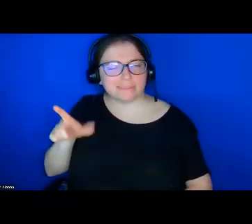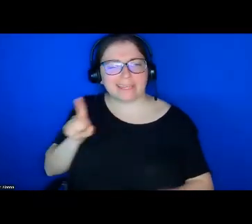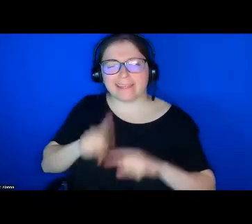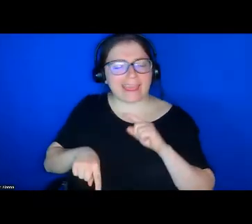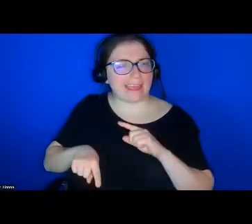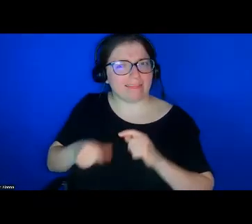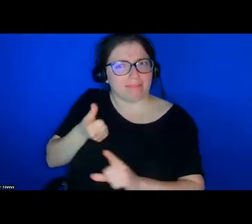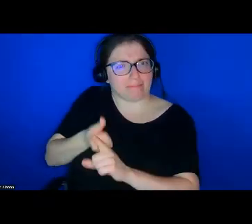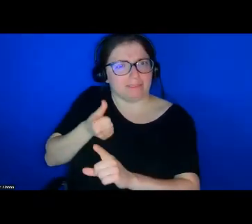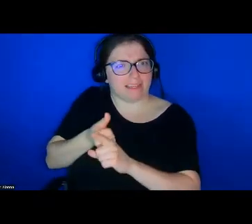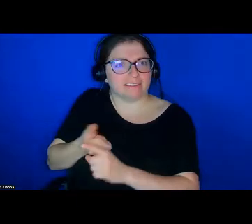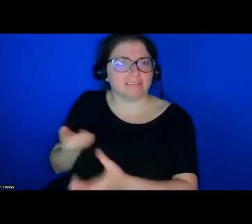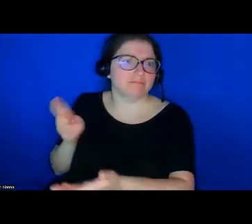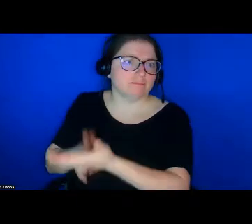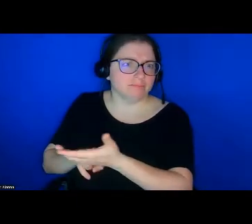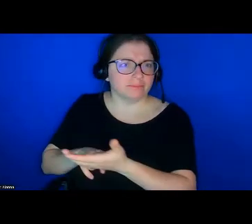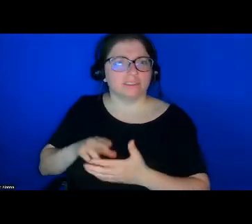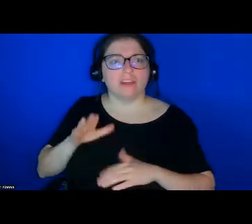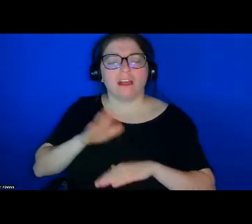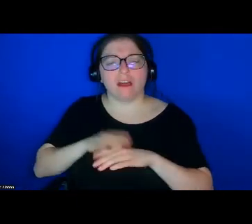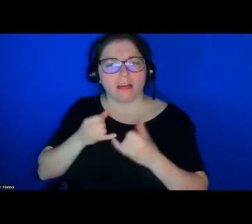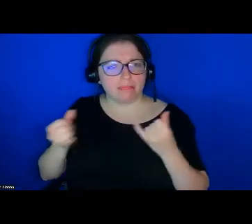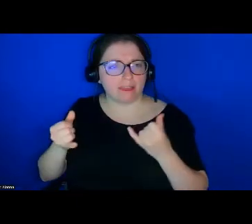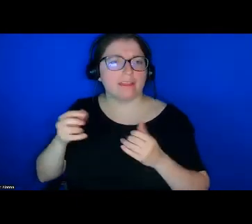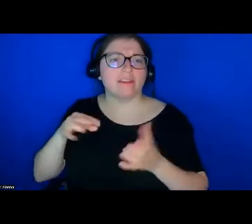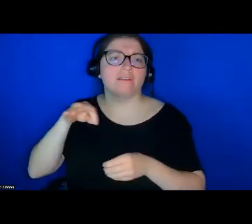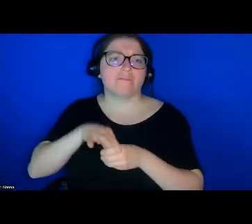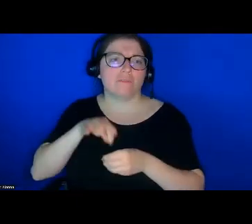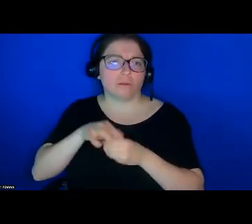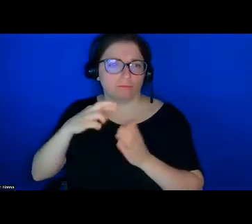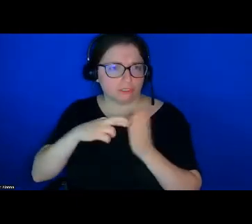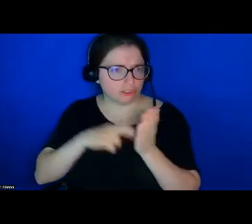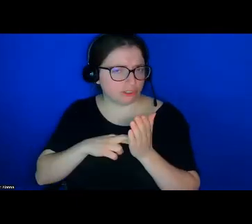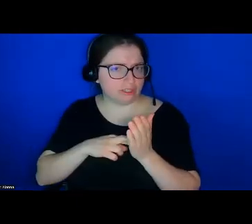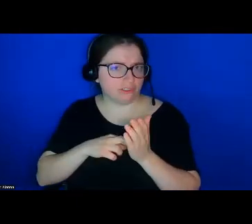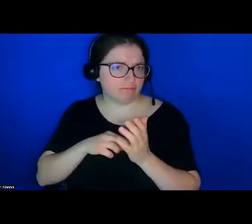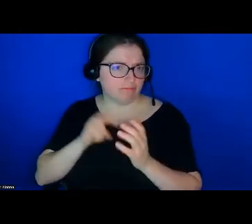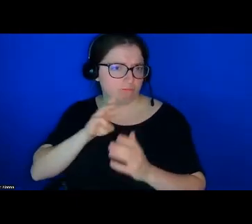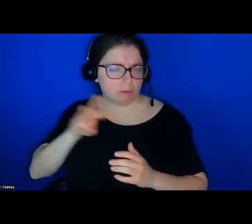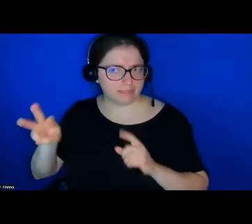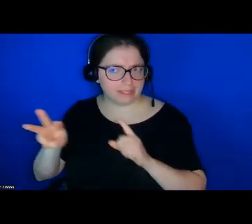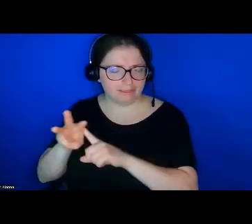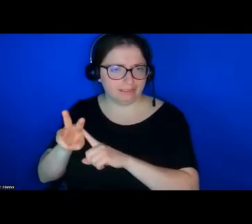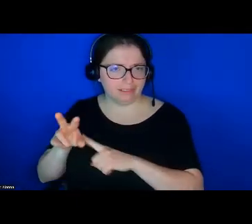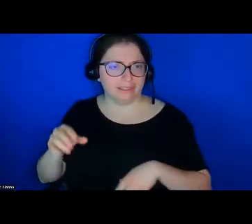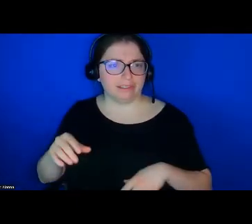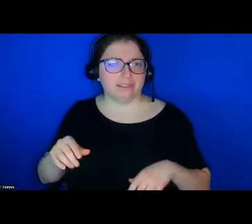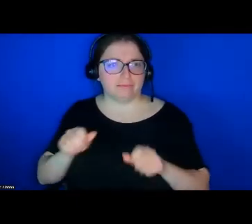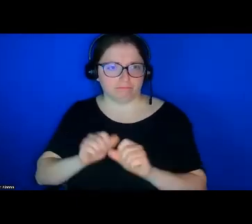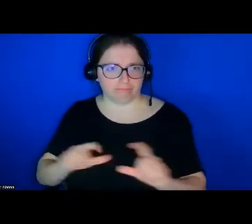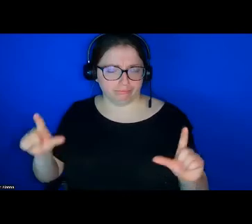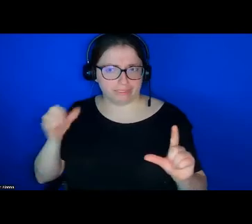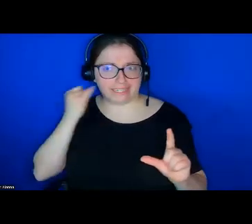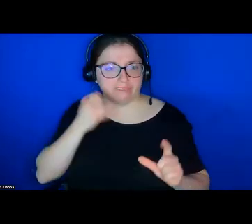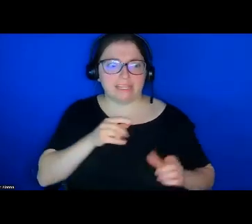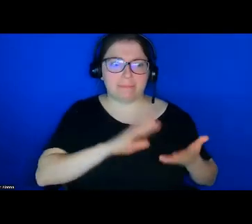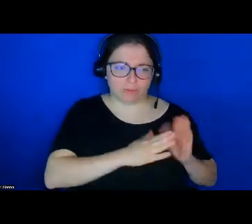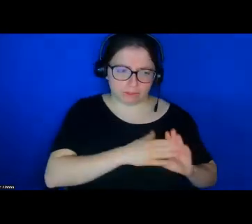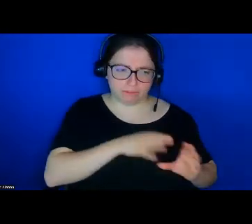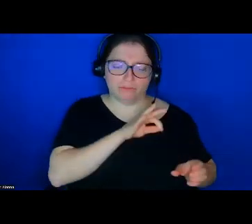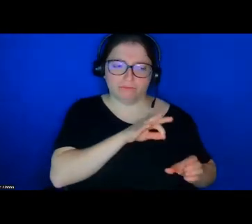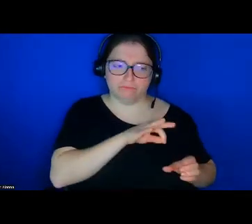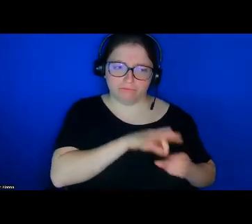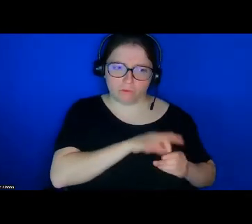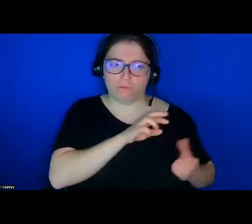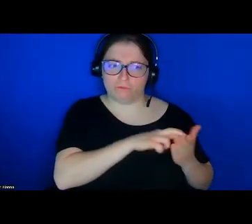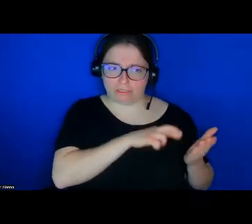website the online voter registration portal is not accessible to people who are municipal registrants so is the is the only way